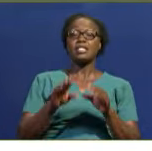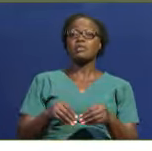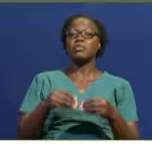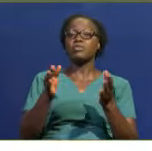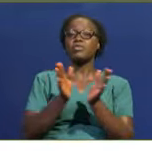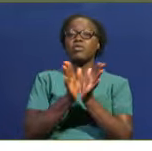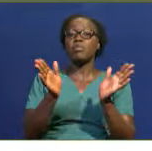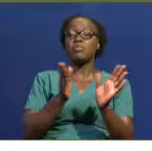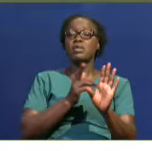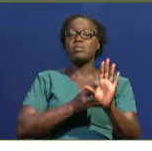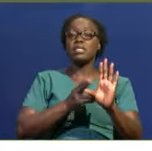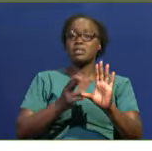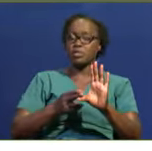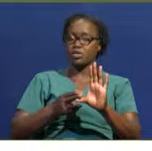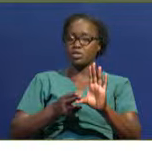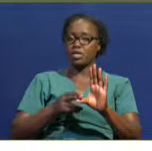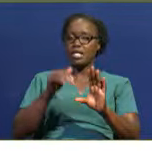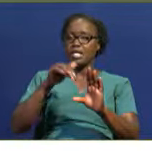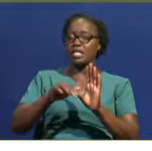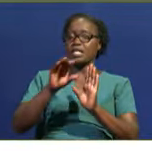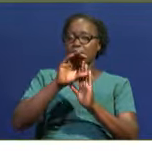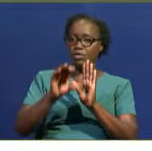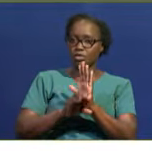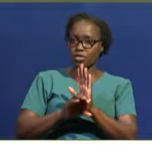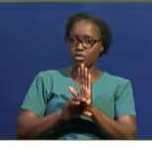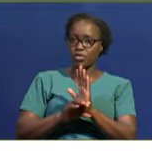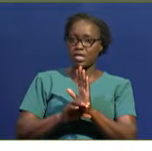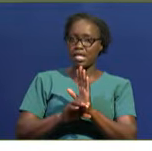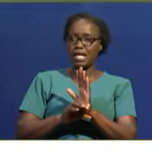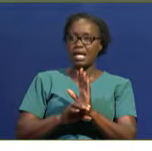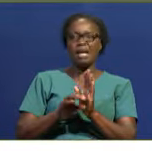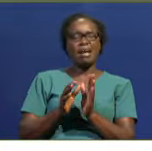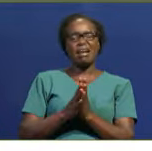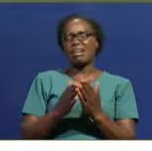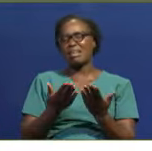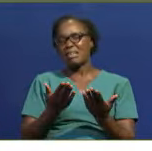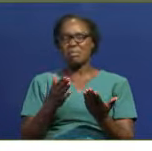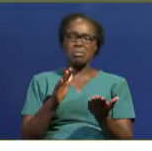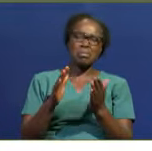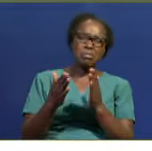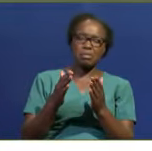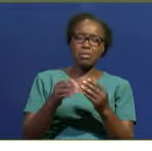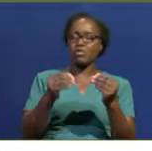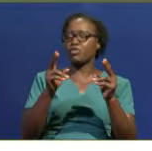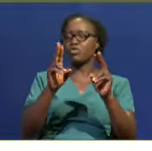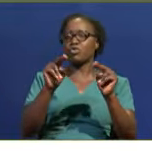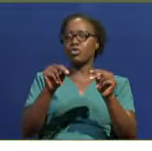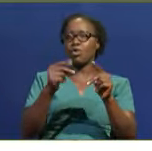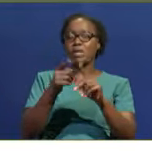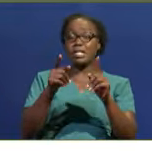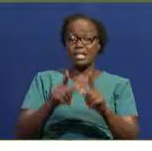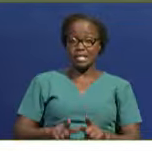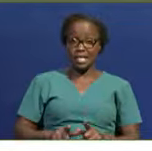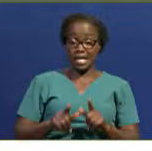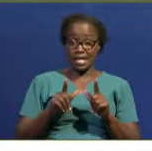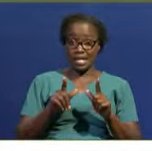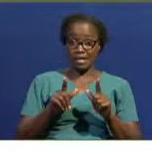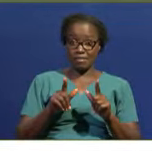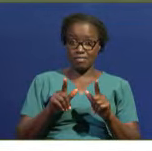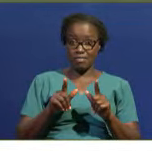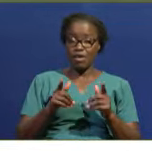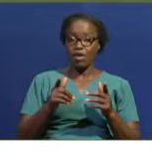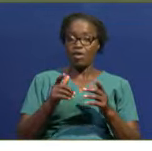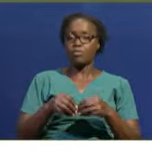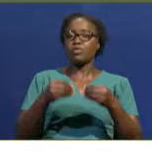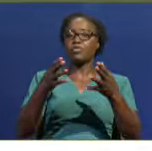for public participation in our constitution is no longer a sterile provision. It is a live provision